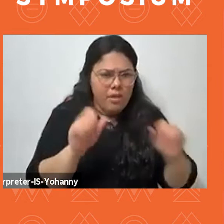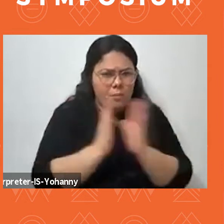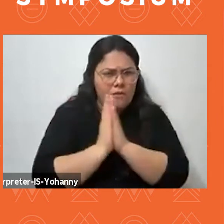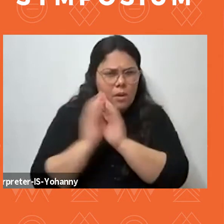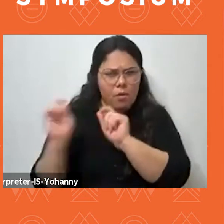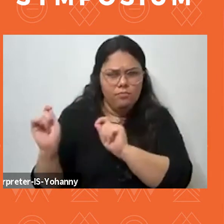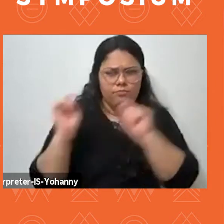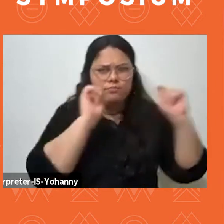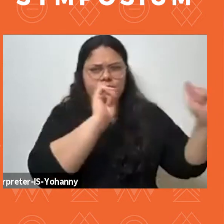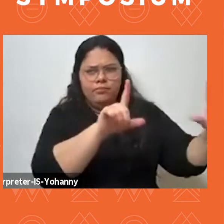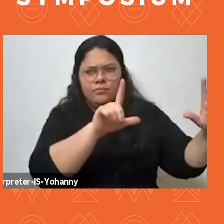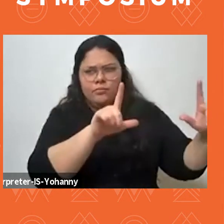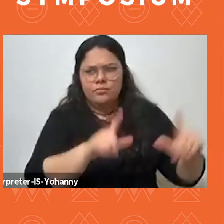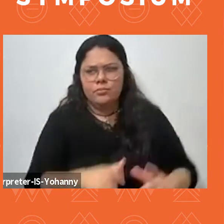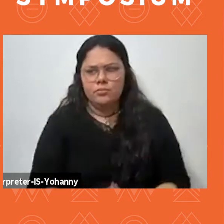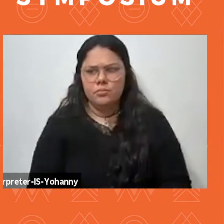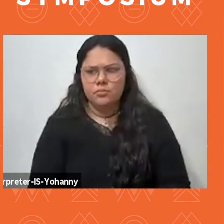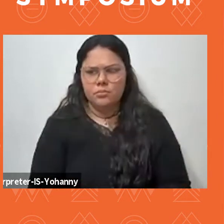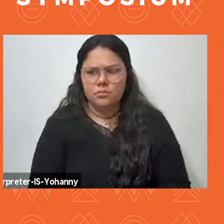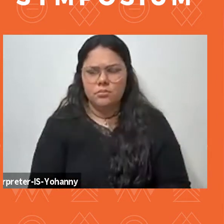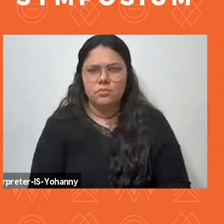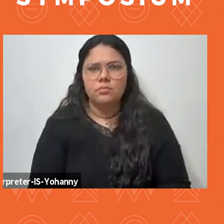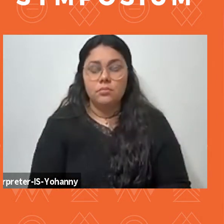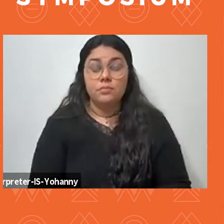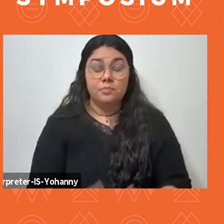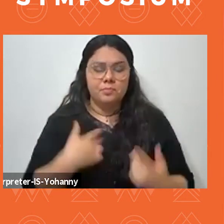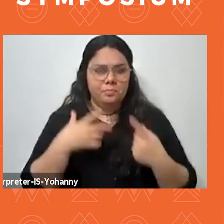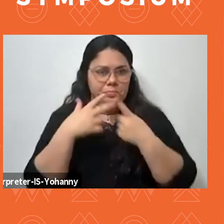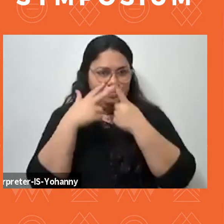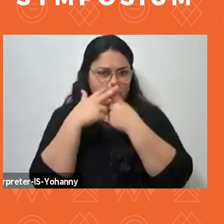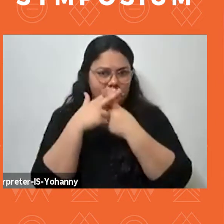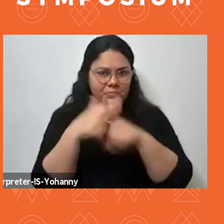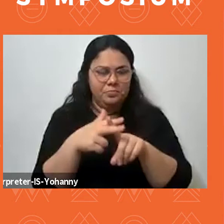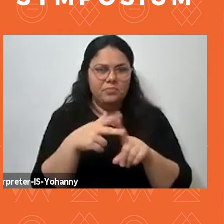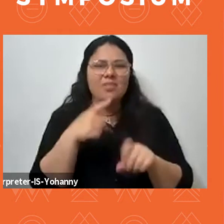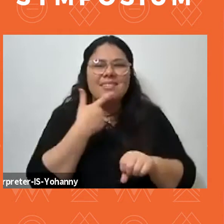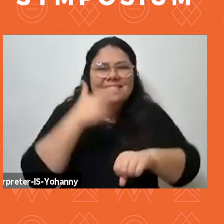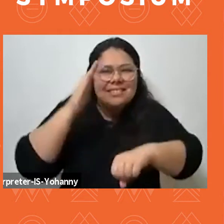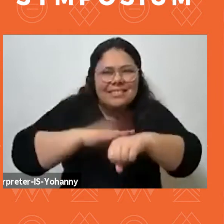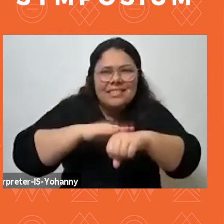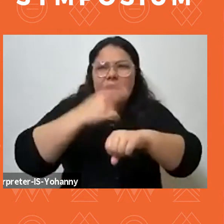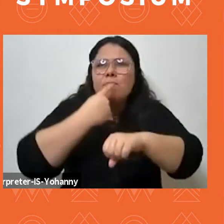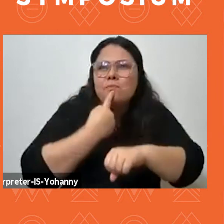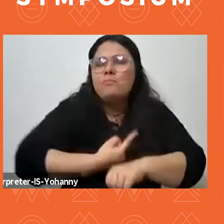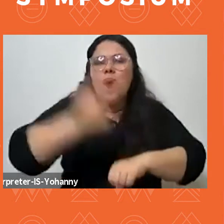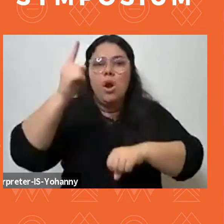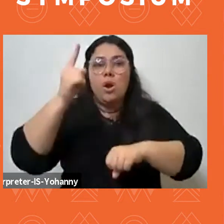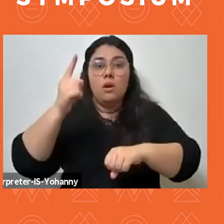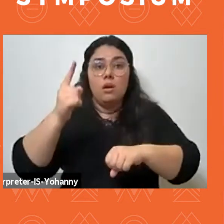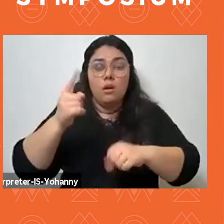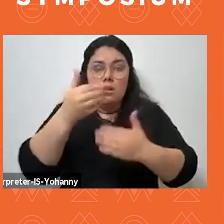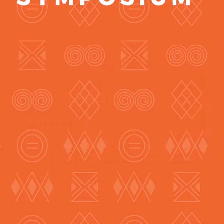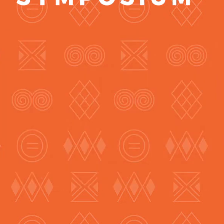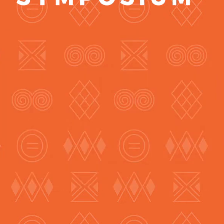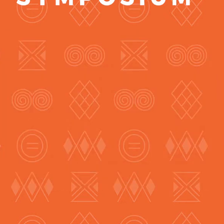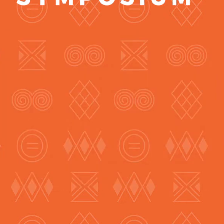start. So the Ubuntu Declaration and call to action aims to build upon the visions laid out at